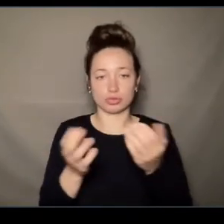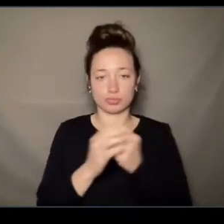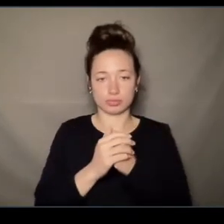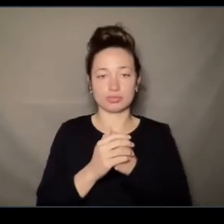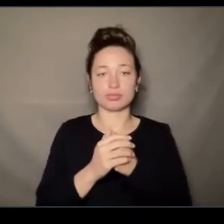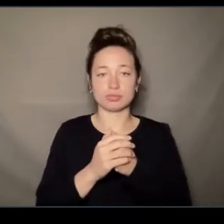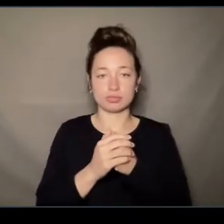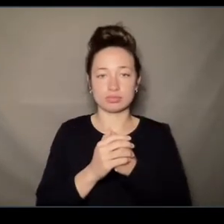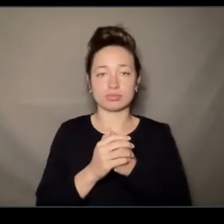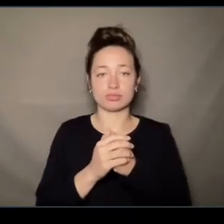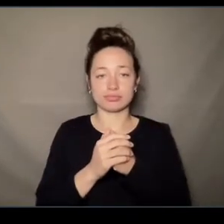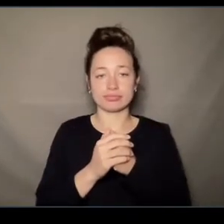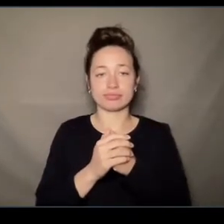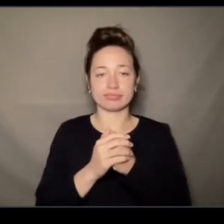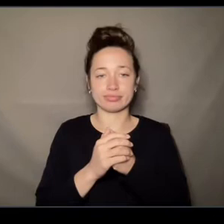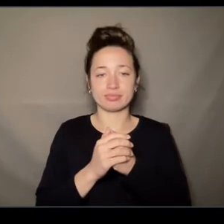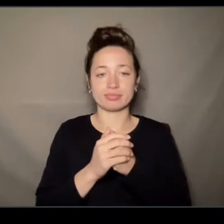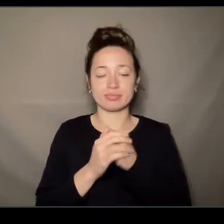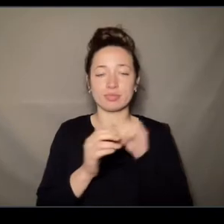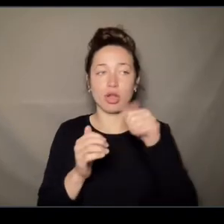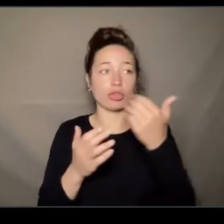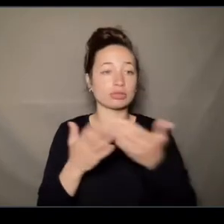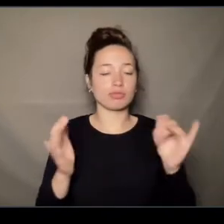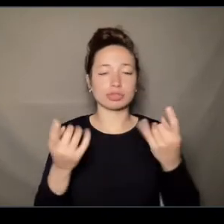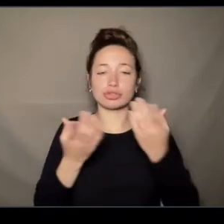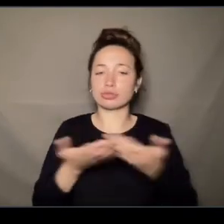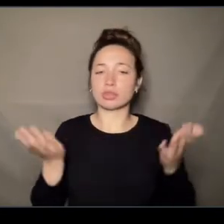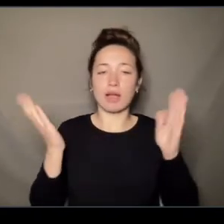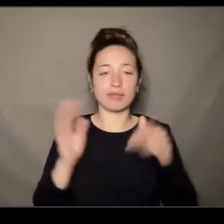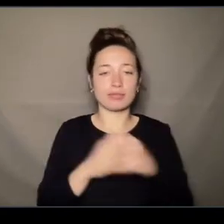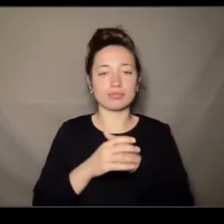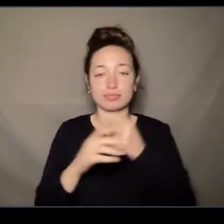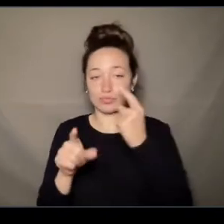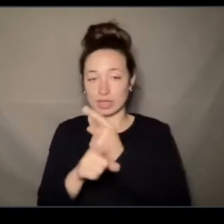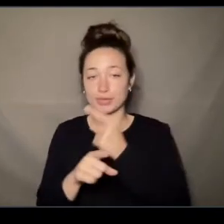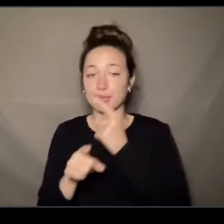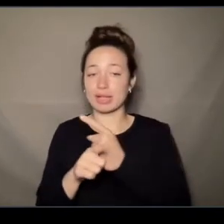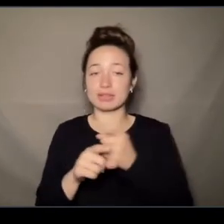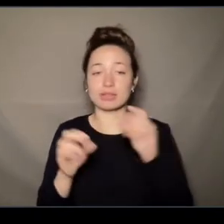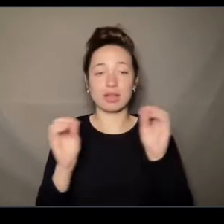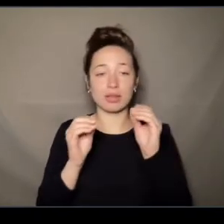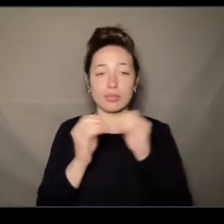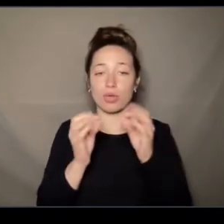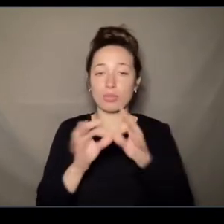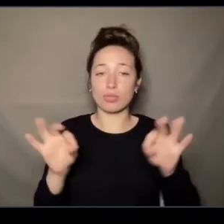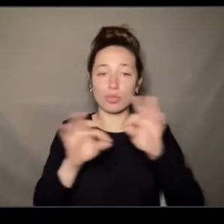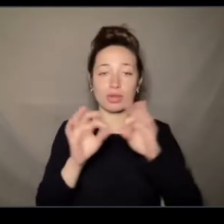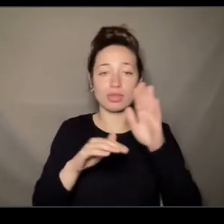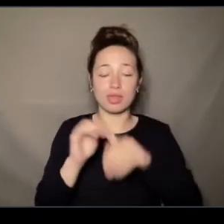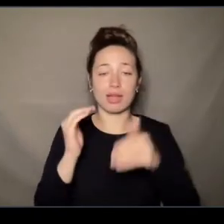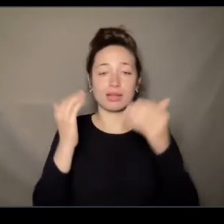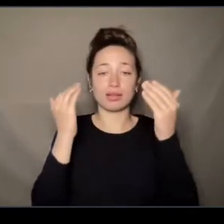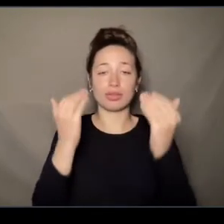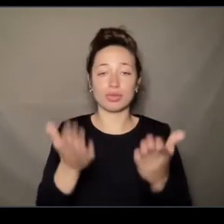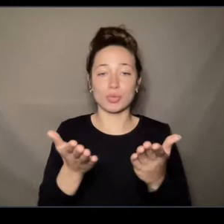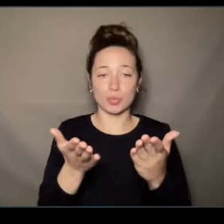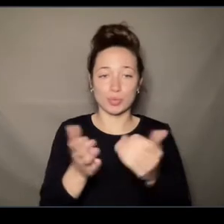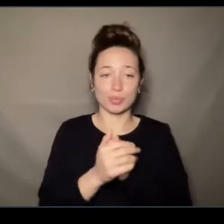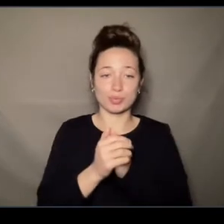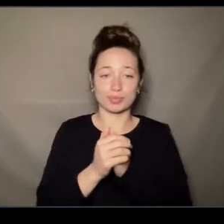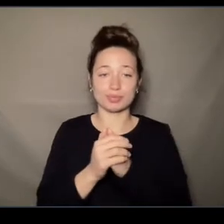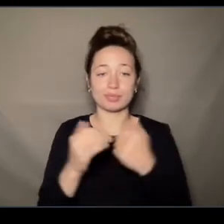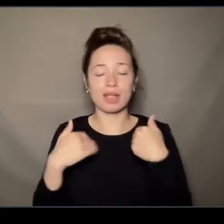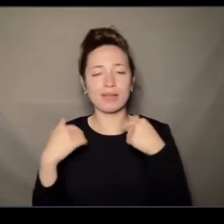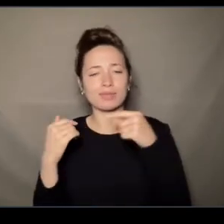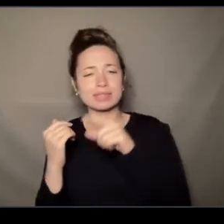most important treasure. Exactly. The other is just stuff. That's right. That's right. There's nothing more important than actually you. Now, we